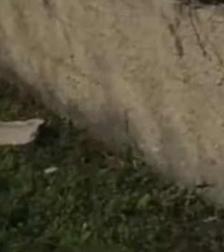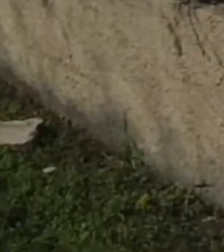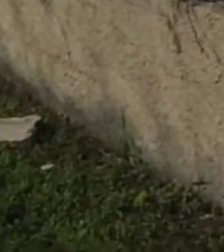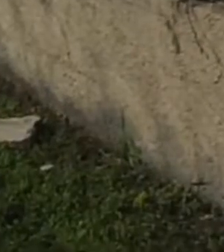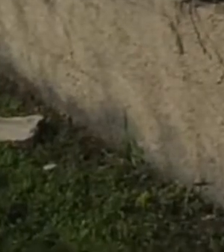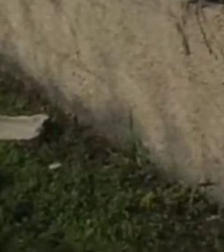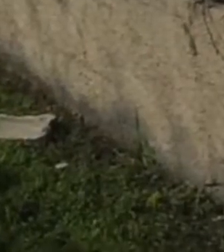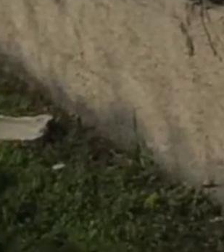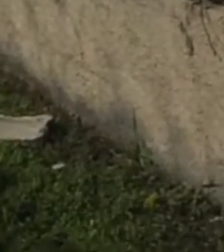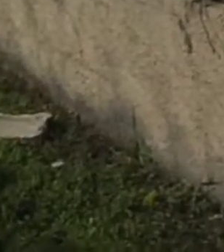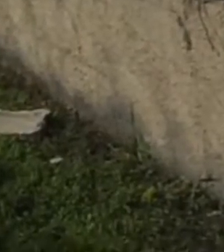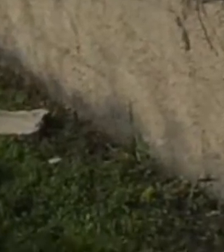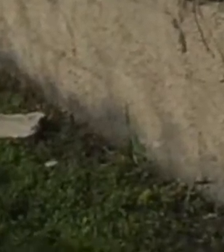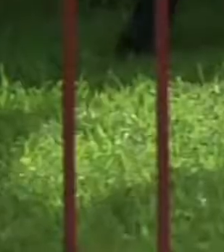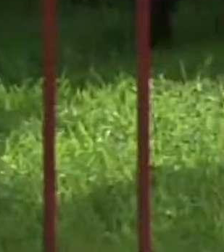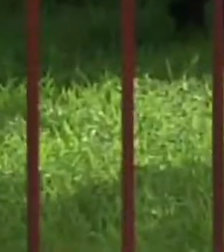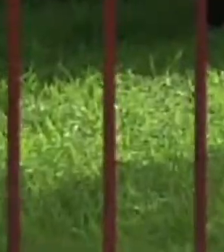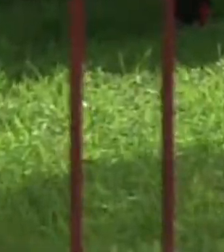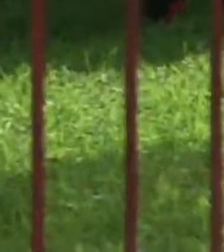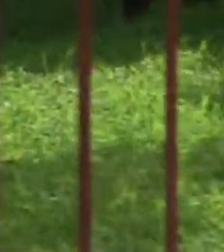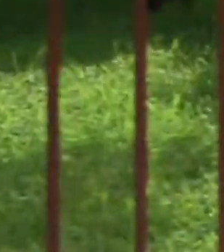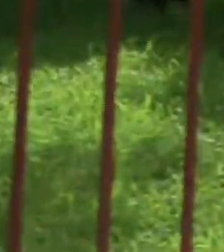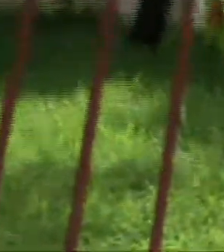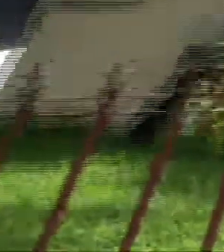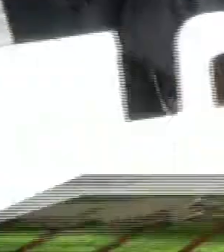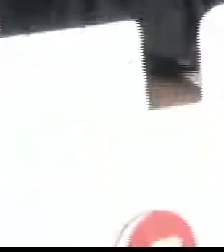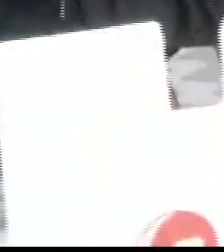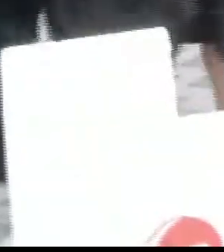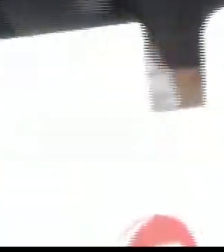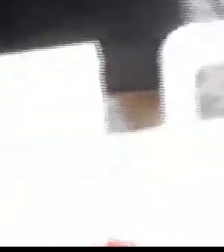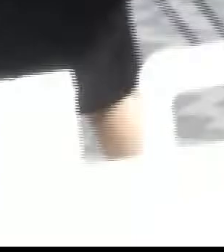I immediately hit the ground. Find out why coming up.